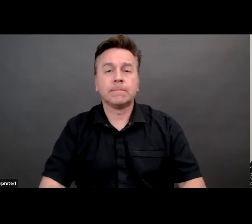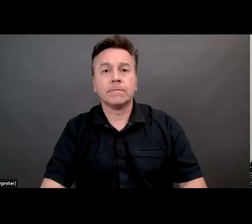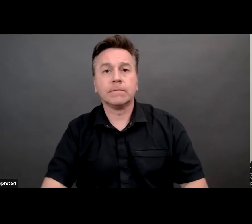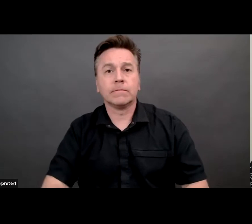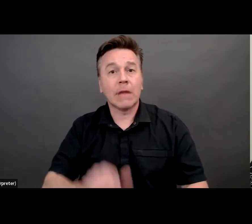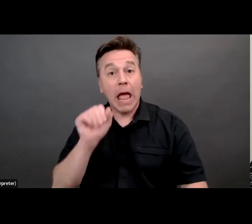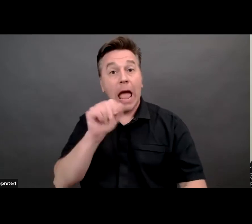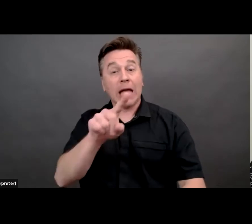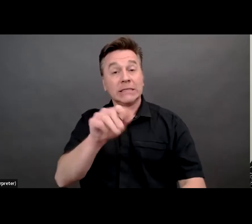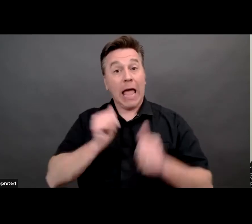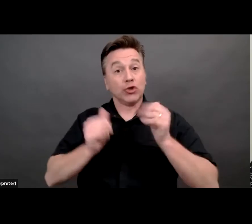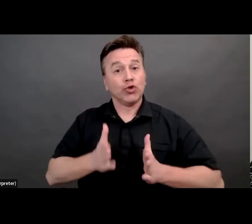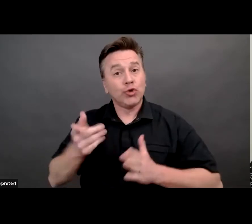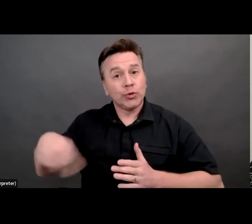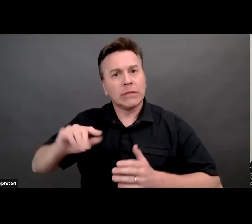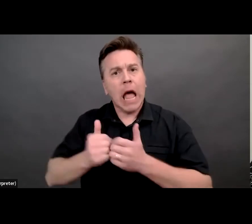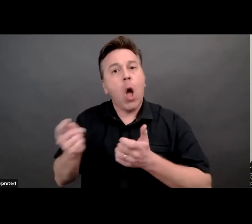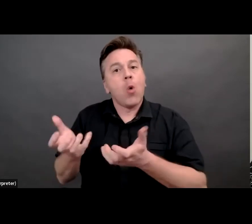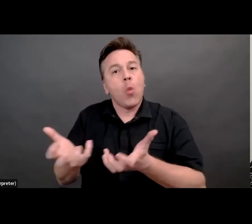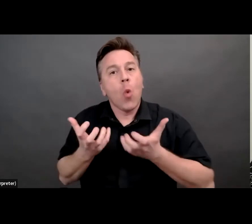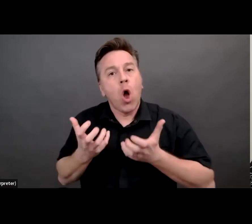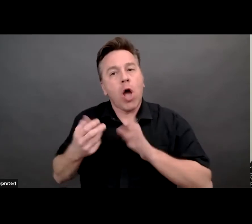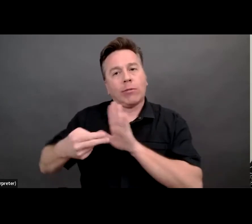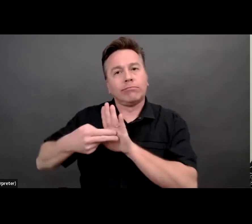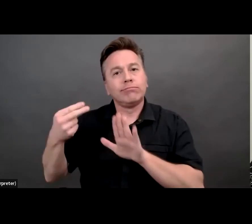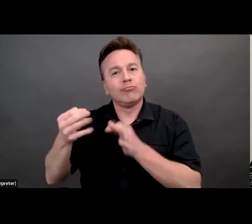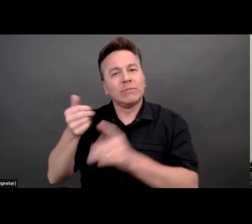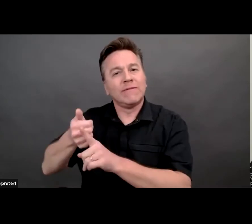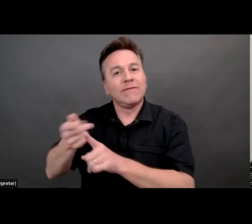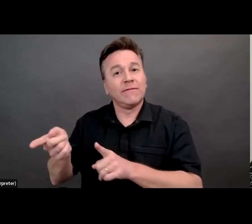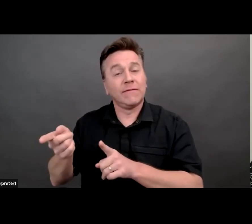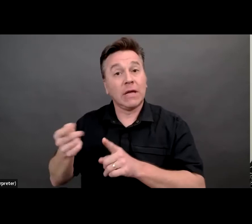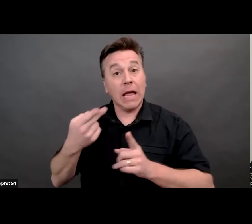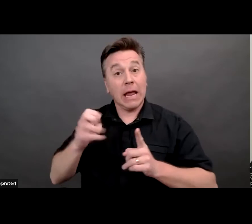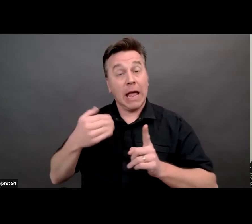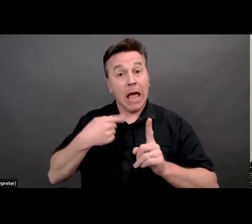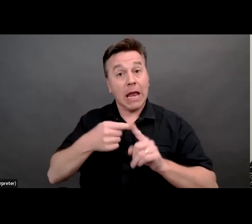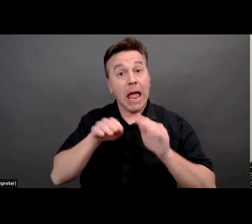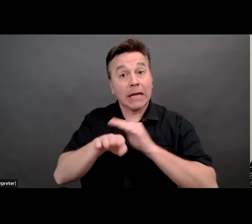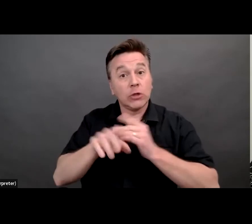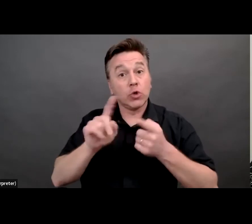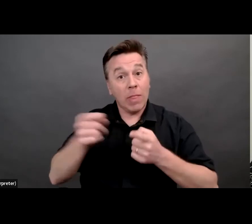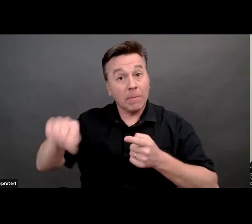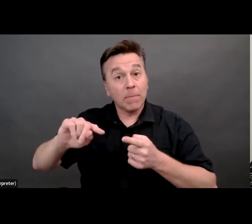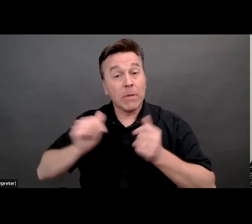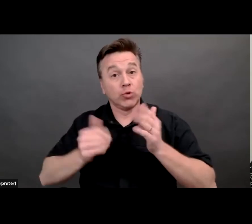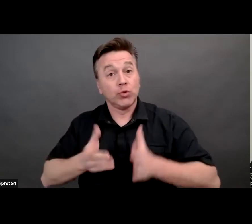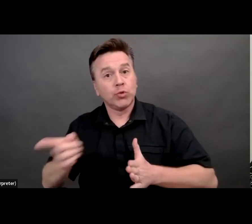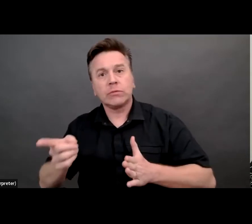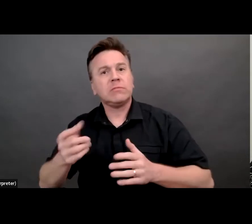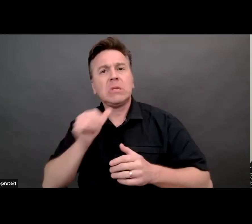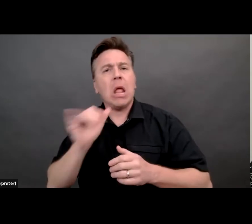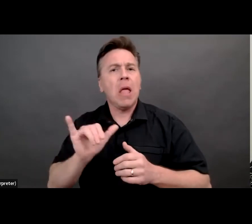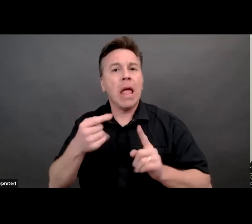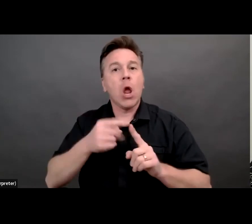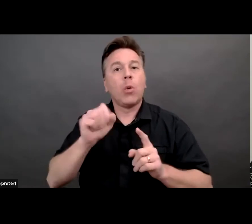just ask the actors how they wanted to be described, especially because he had access to them. It's not like